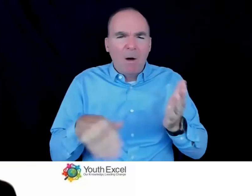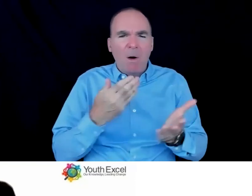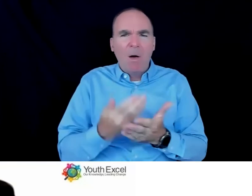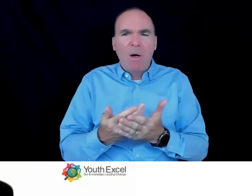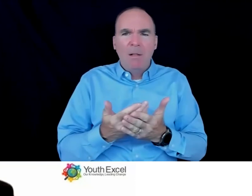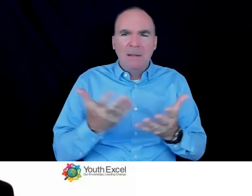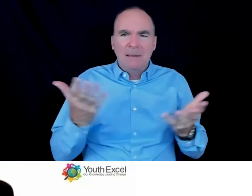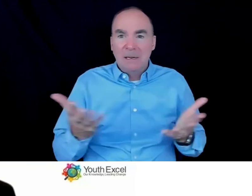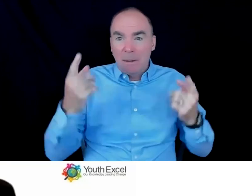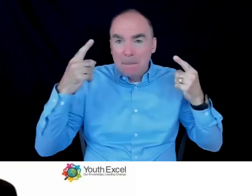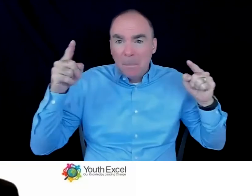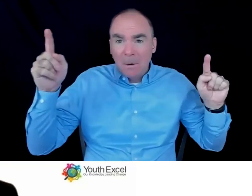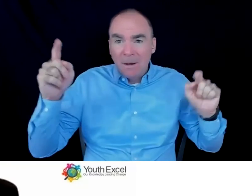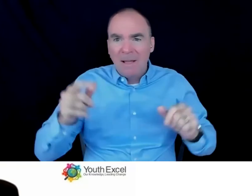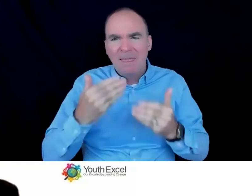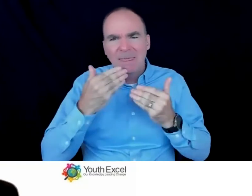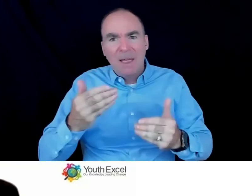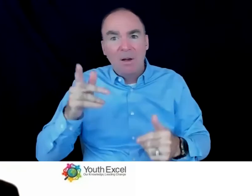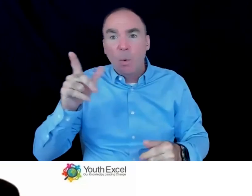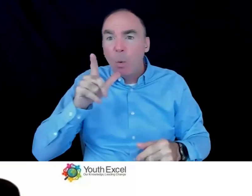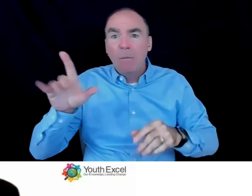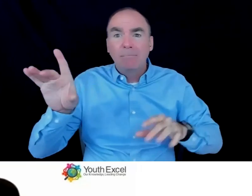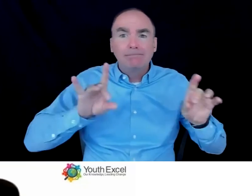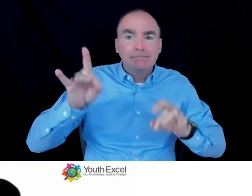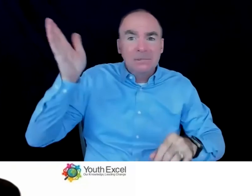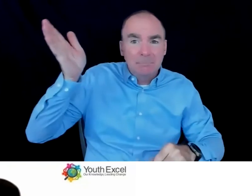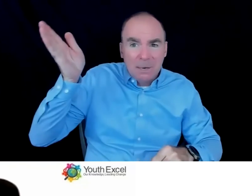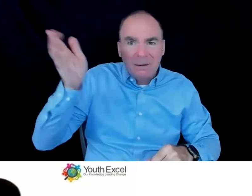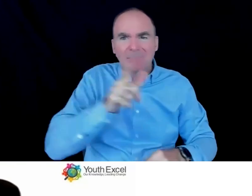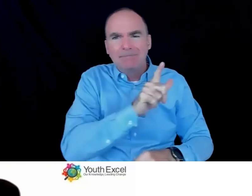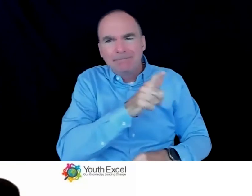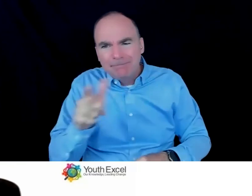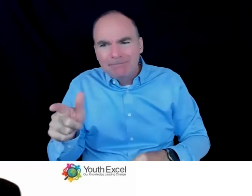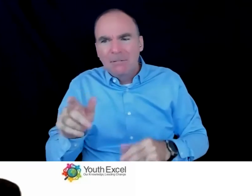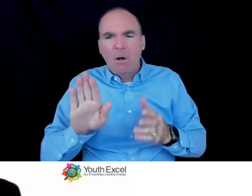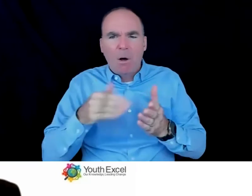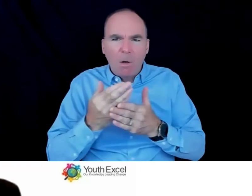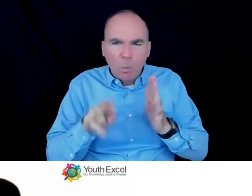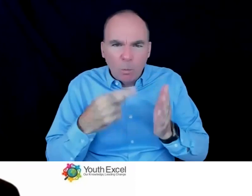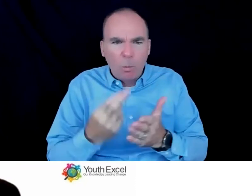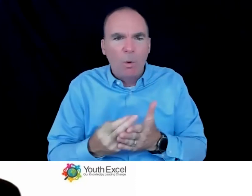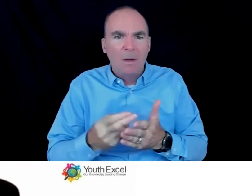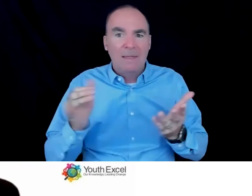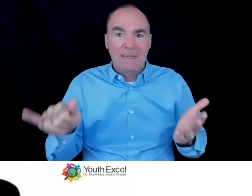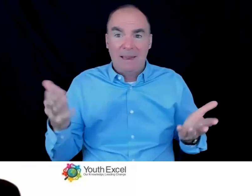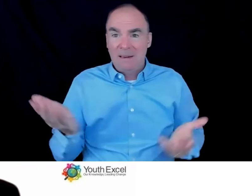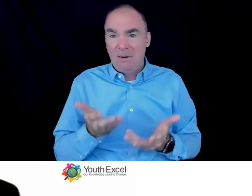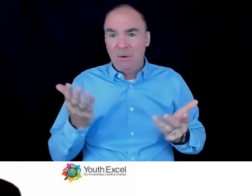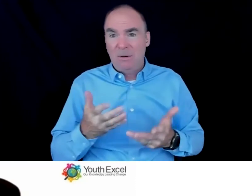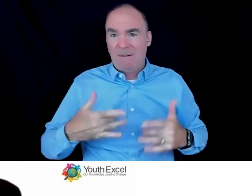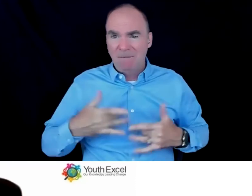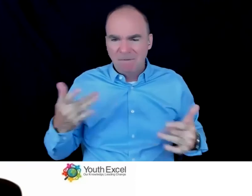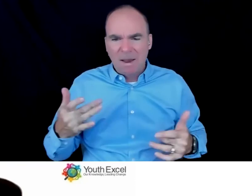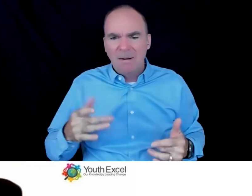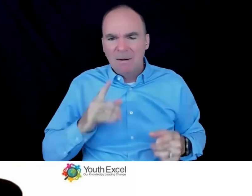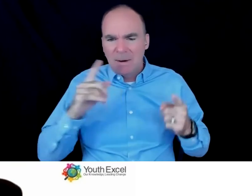a success. Thank you for the speaker lineup, event coordination, and all the roles you played towards making this particular event a